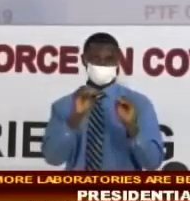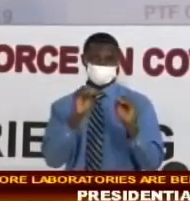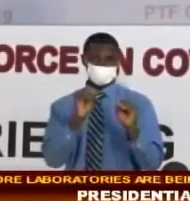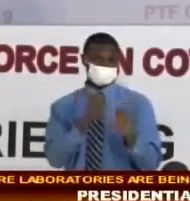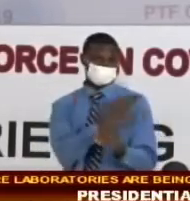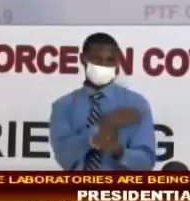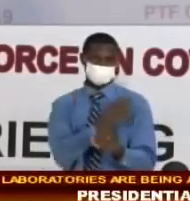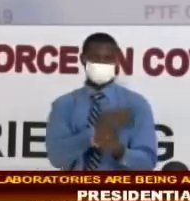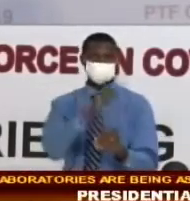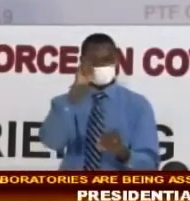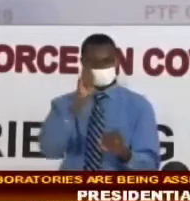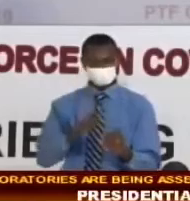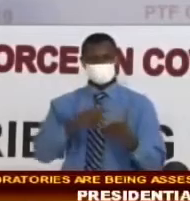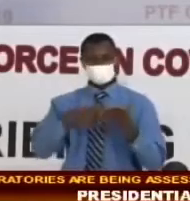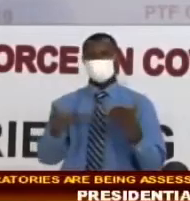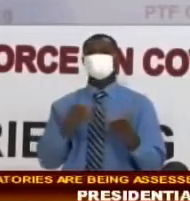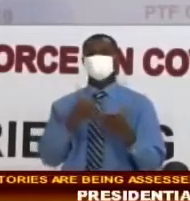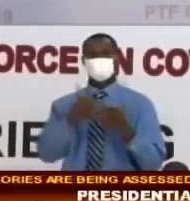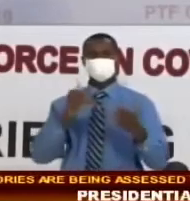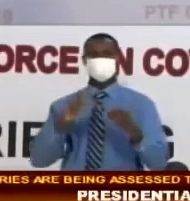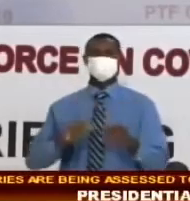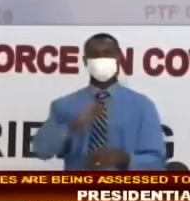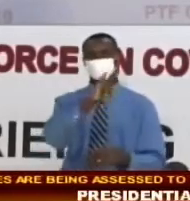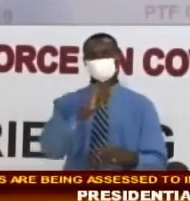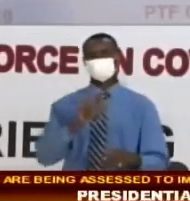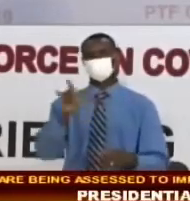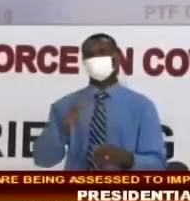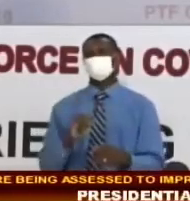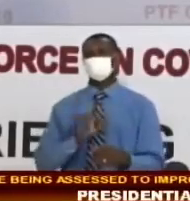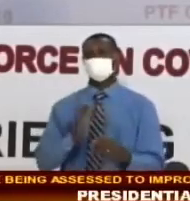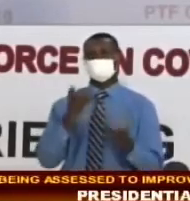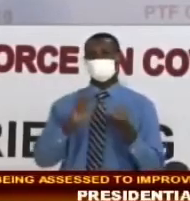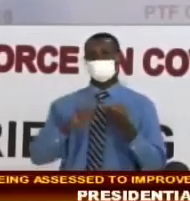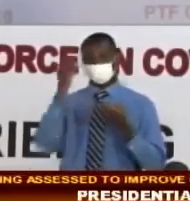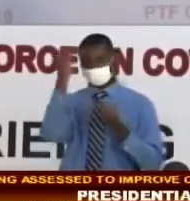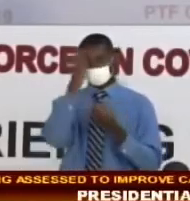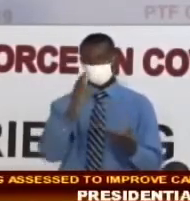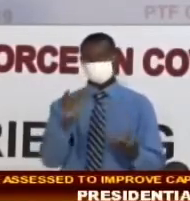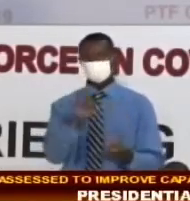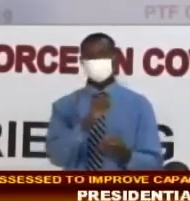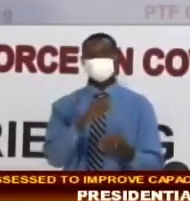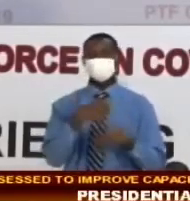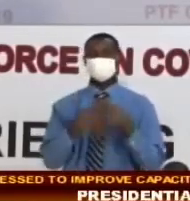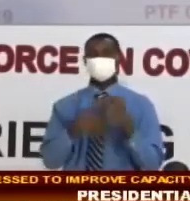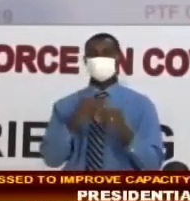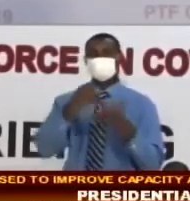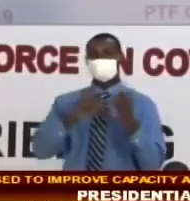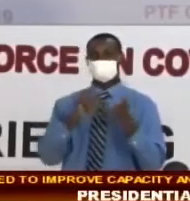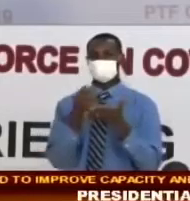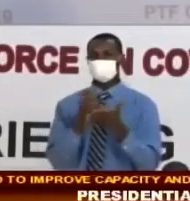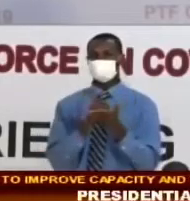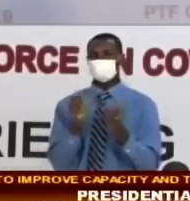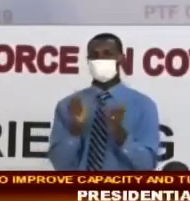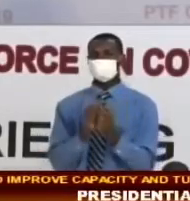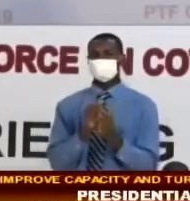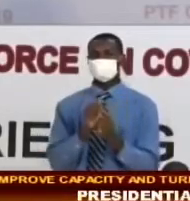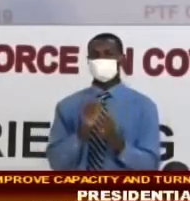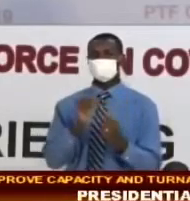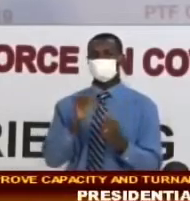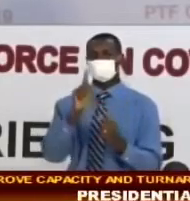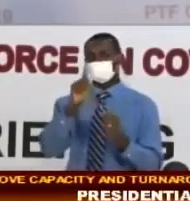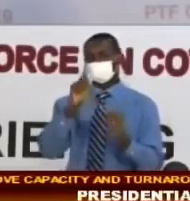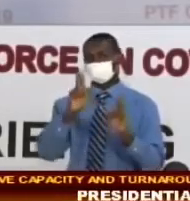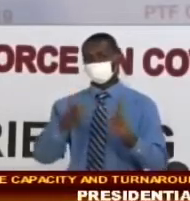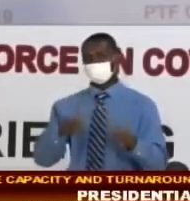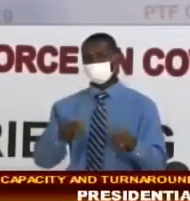share with you a discussion I had on Twitter with someone when I said that as a result of the